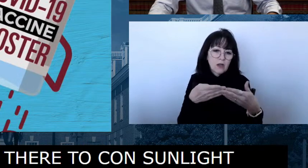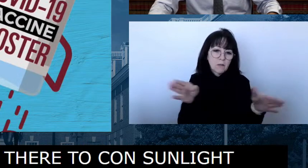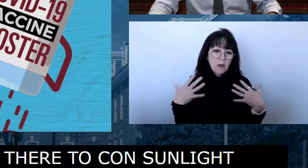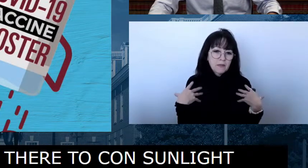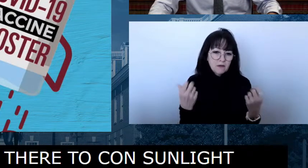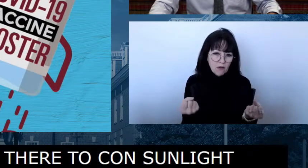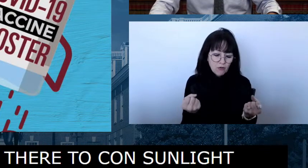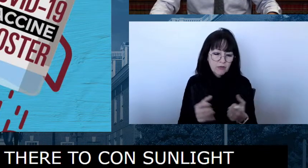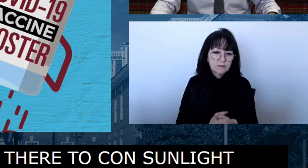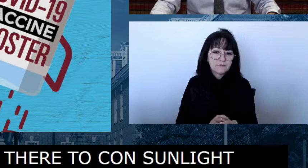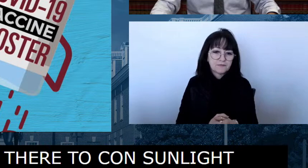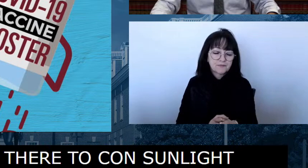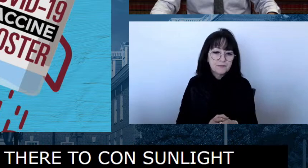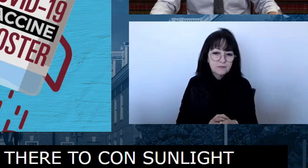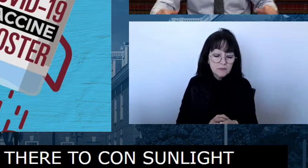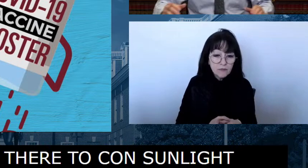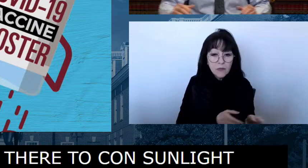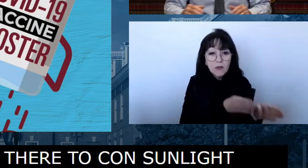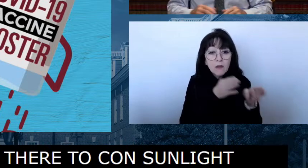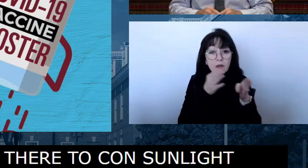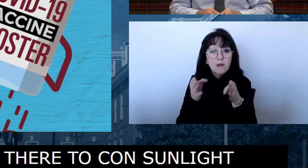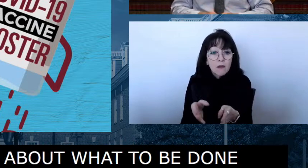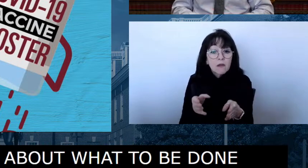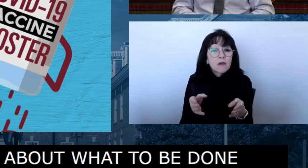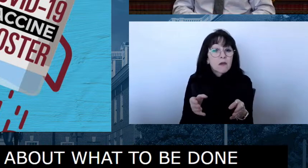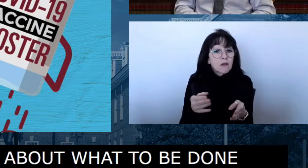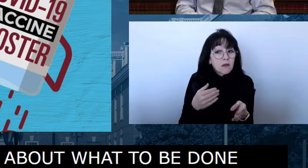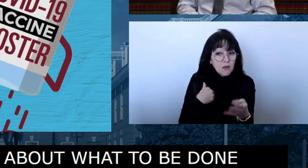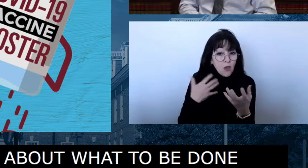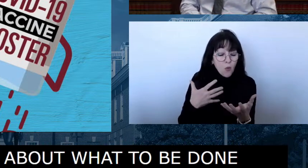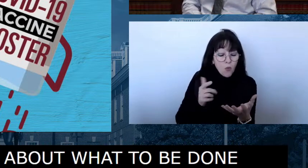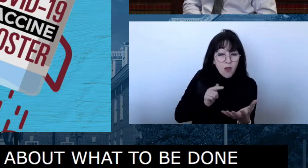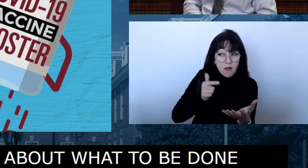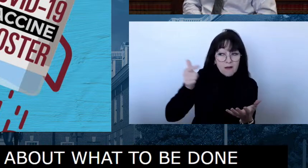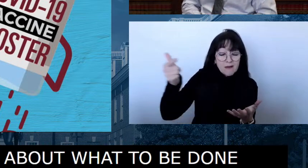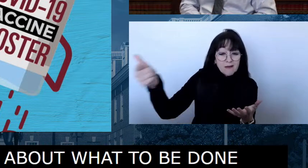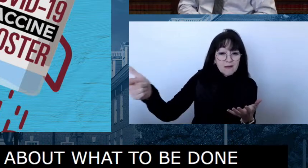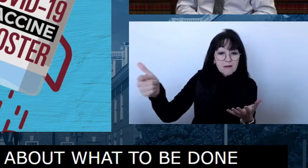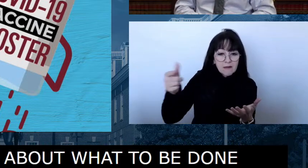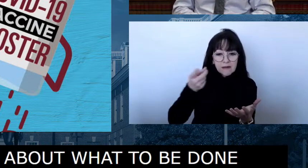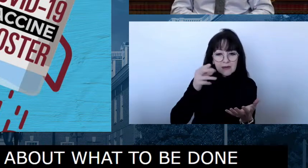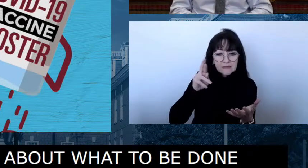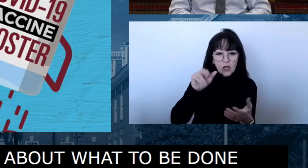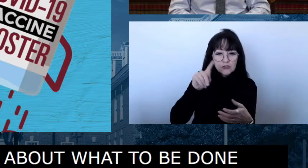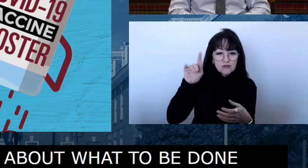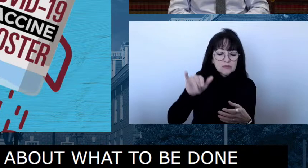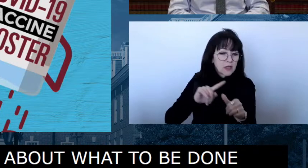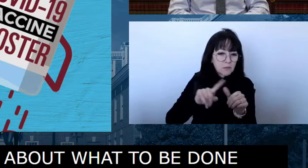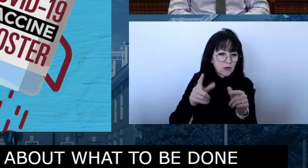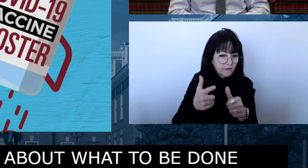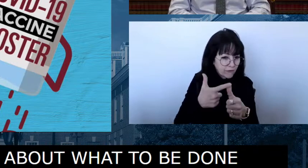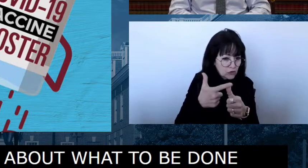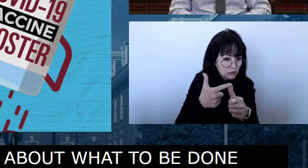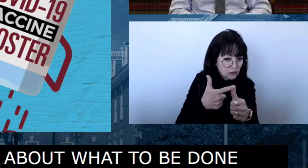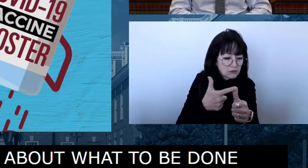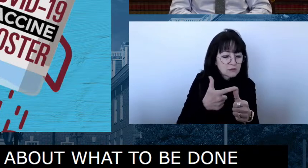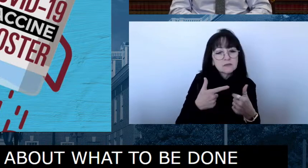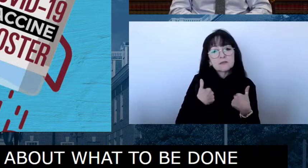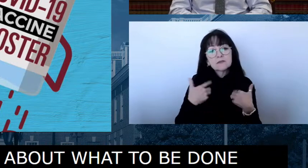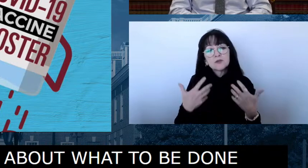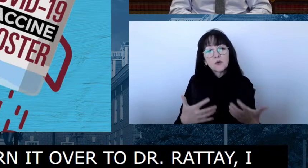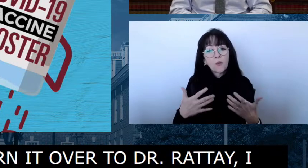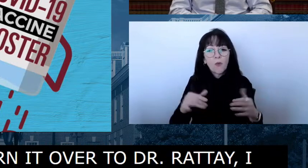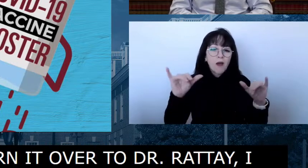and before I turn it over to Dr. Rattay, just here a commercial to remind you how much